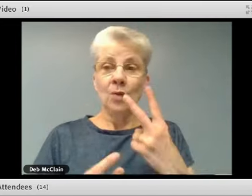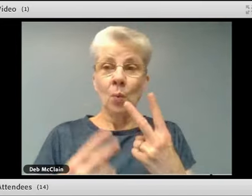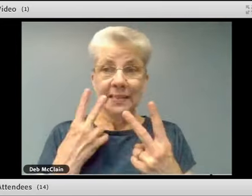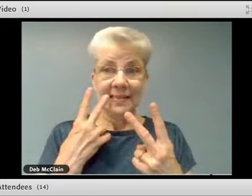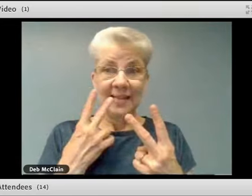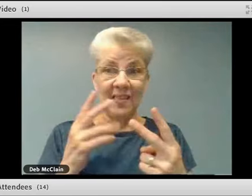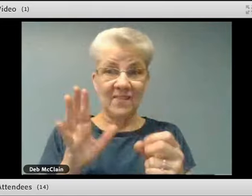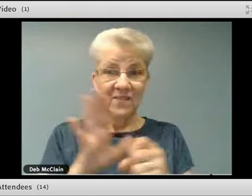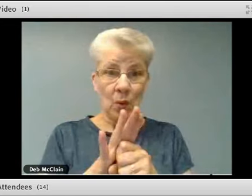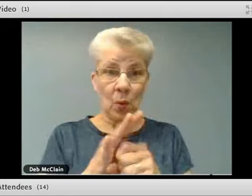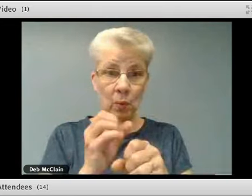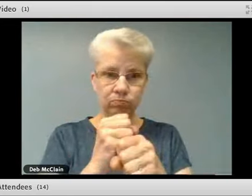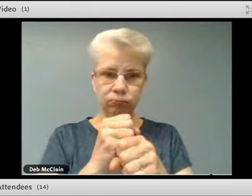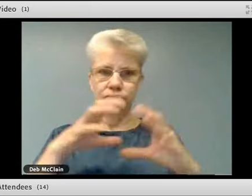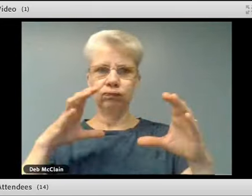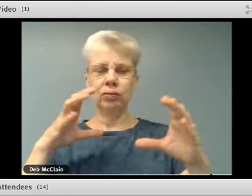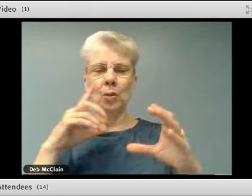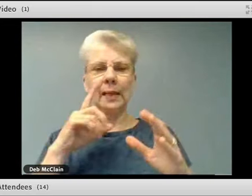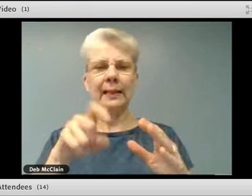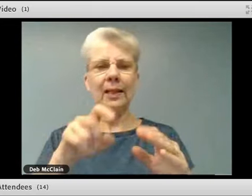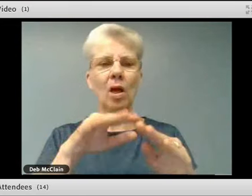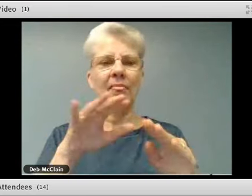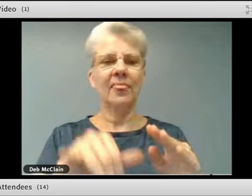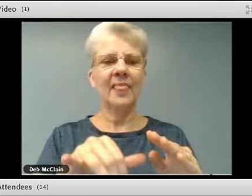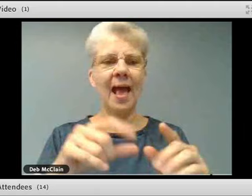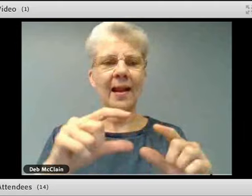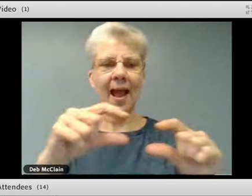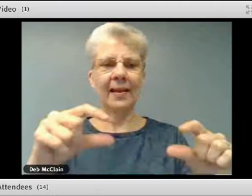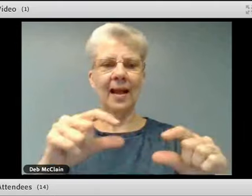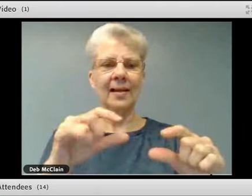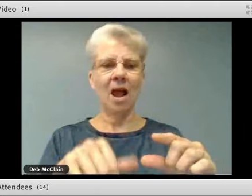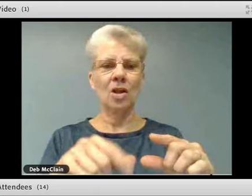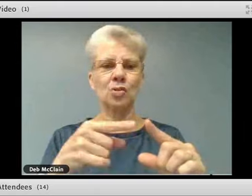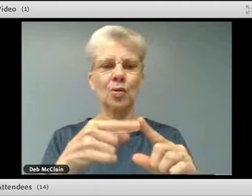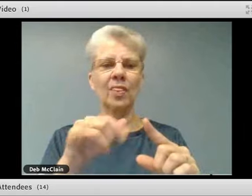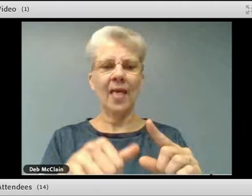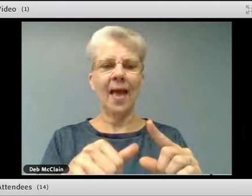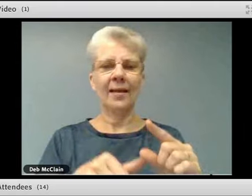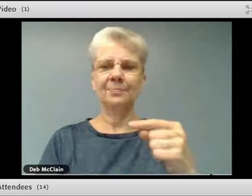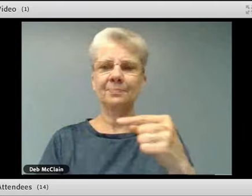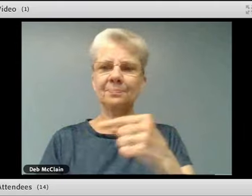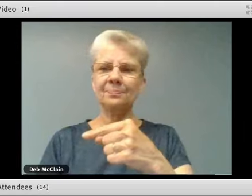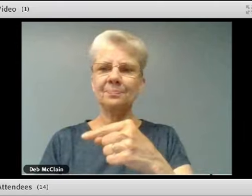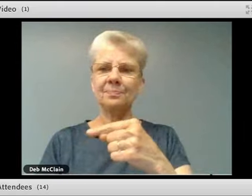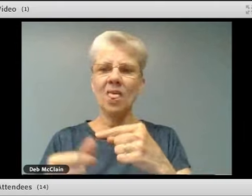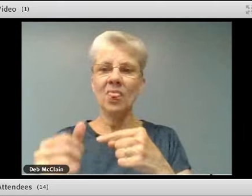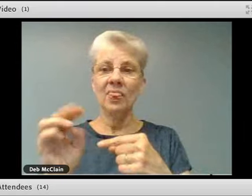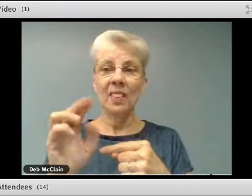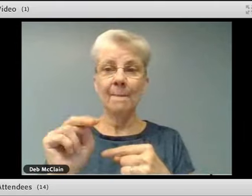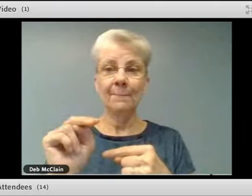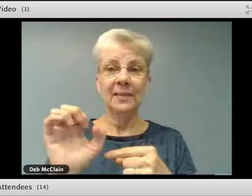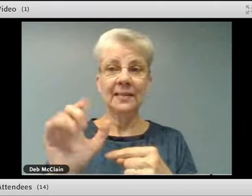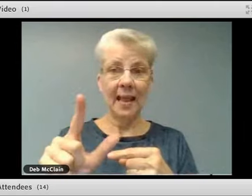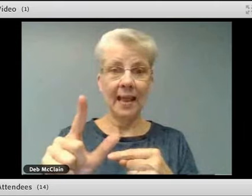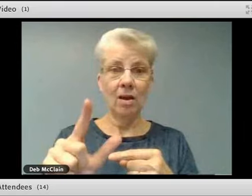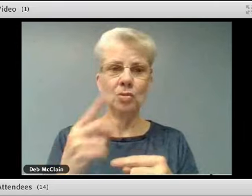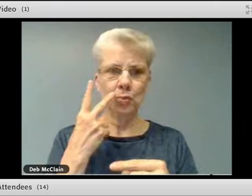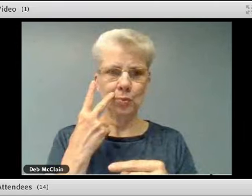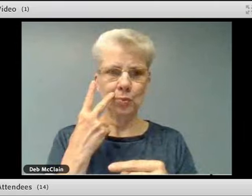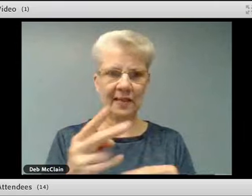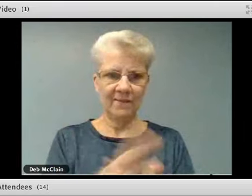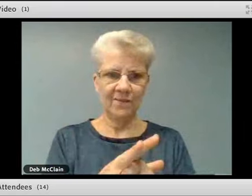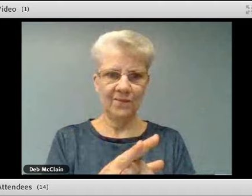can click on that nice little icon under the thumbnail to view full item. And